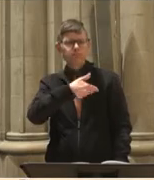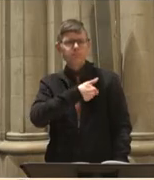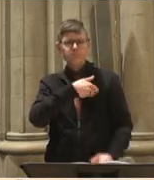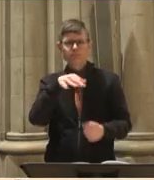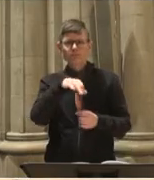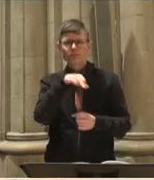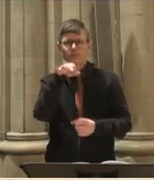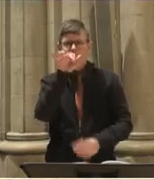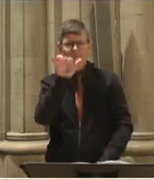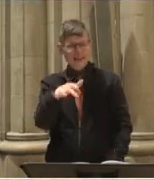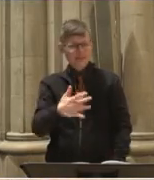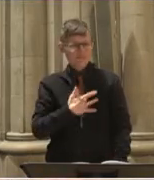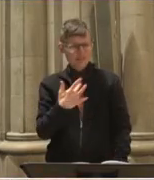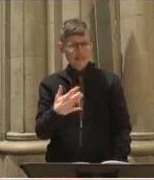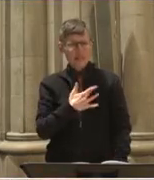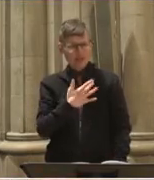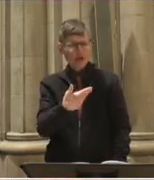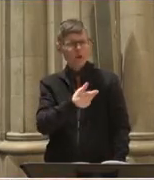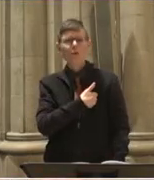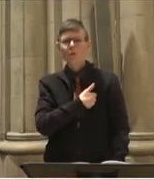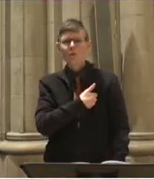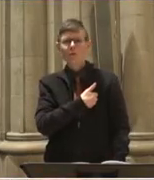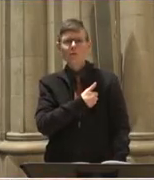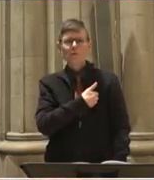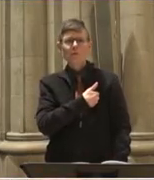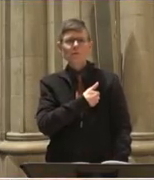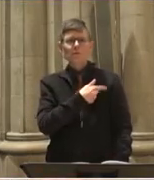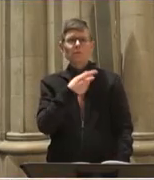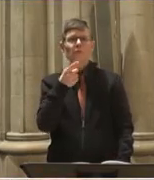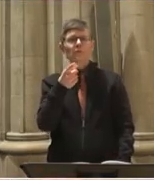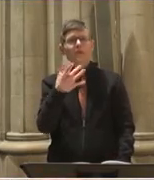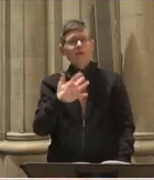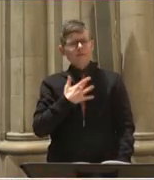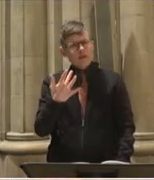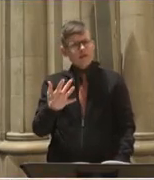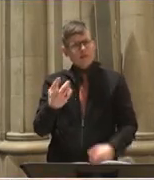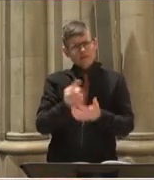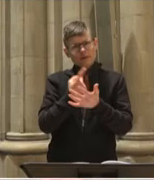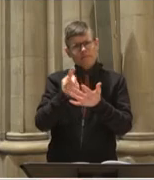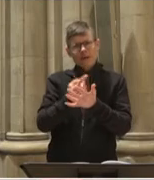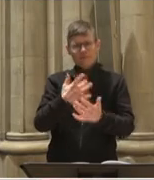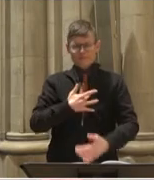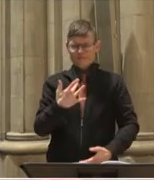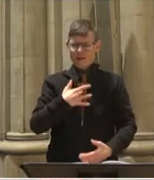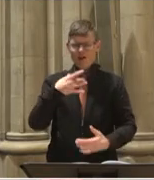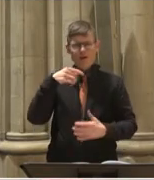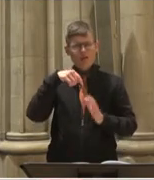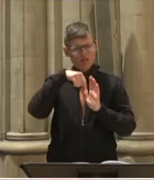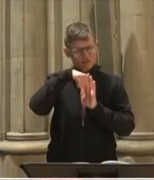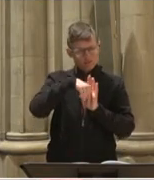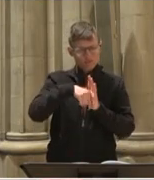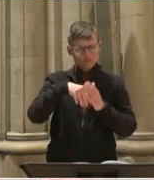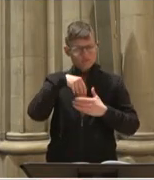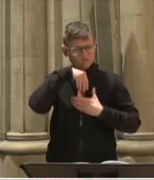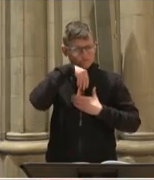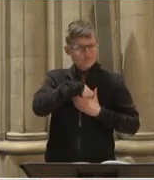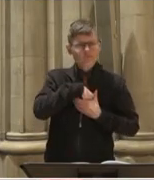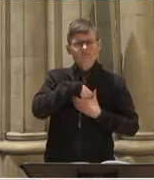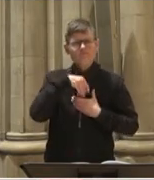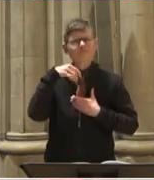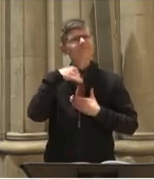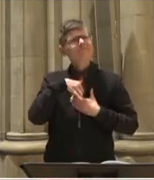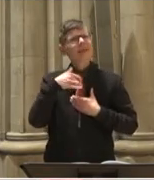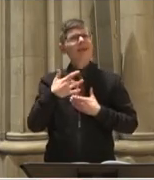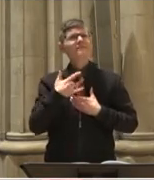That feeling that you sometimes get deep inside of yourself that perhaps gives